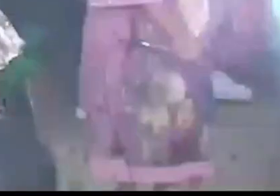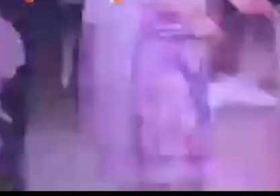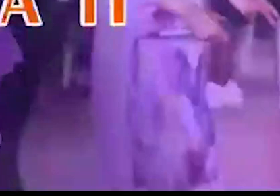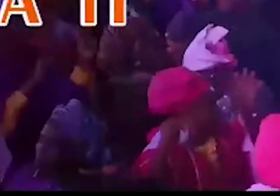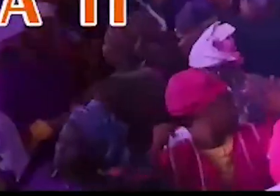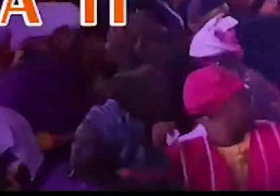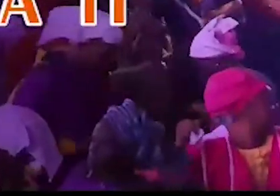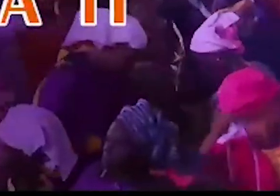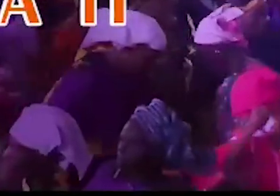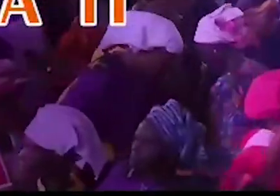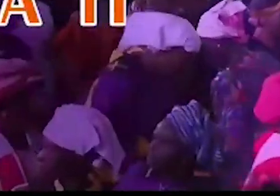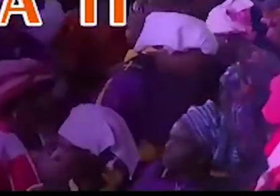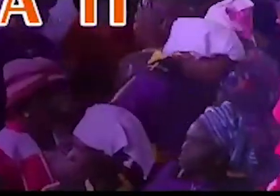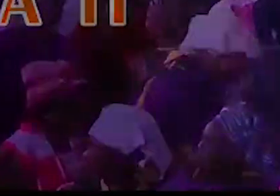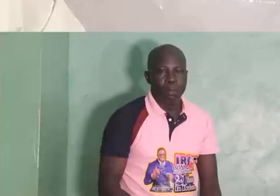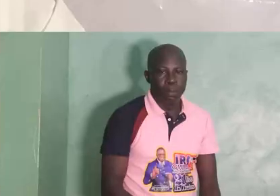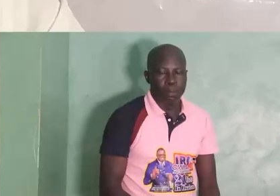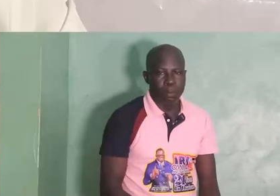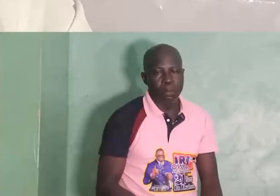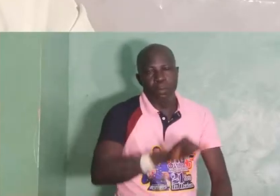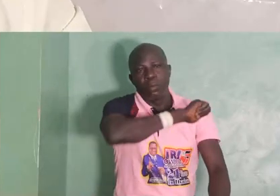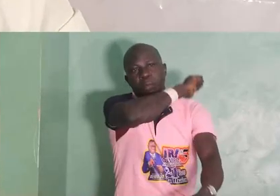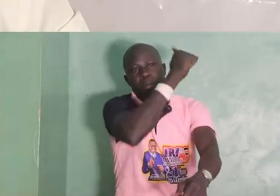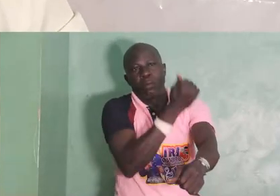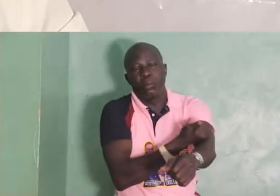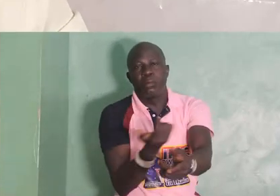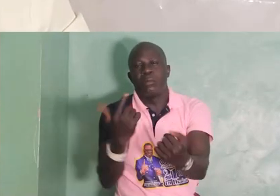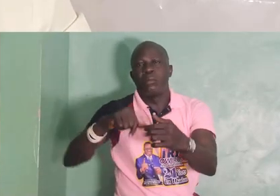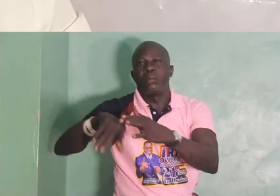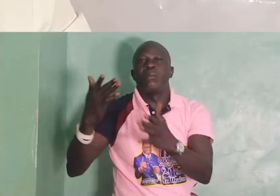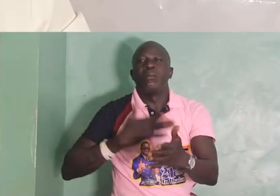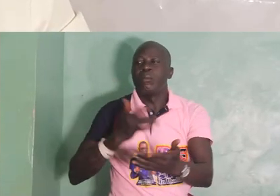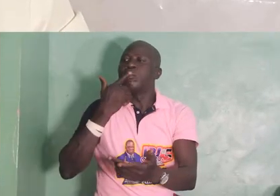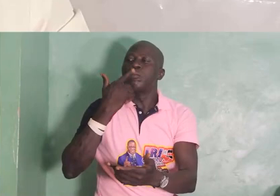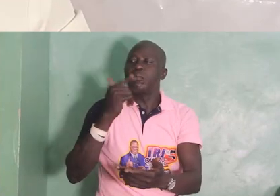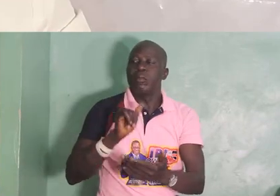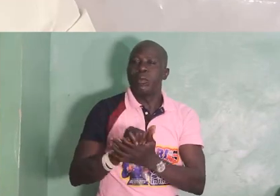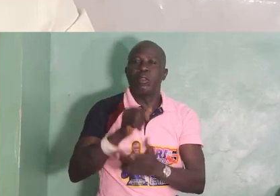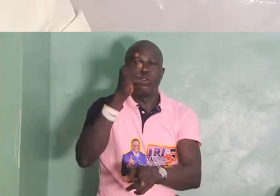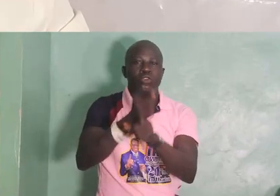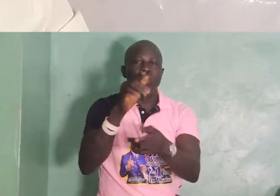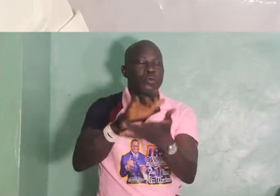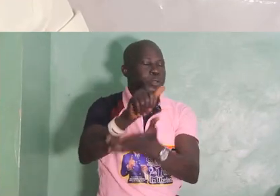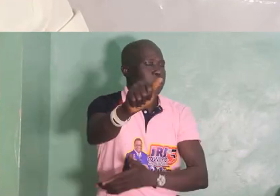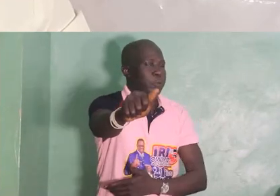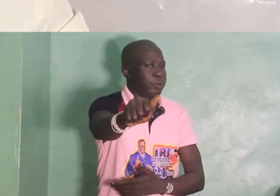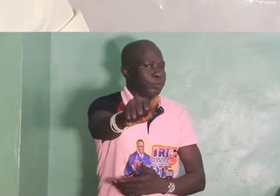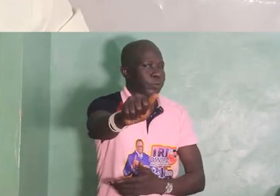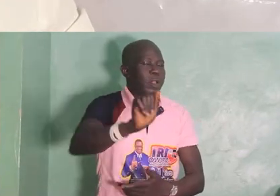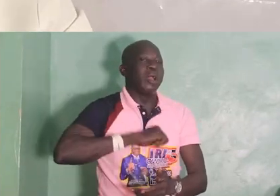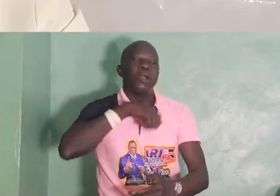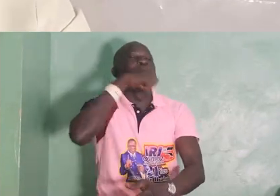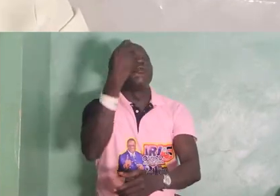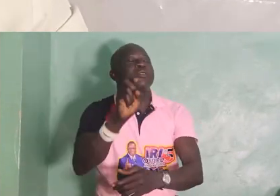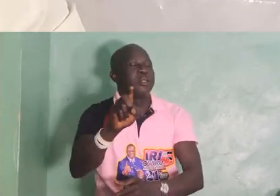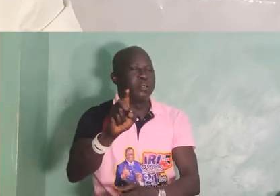ni awa ogun wa lawati asetenu mi jade authority comes out from my mouth kan gbagbo you should just believe mo so aso